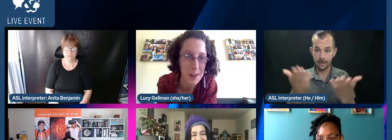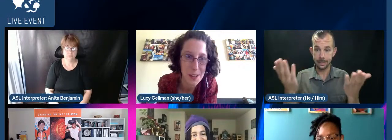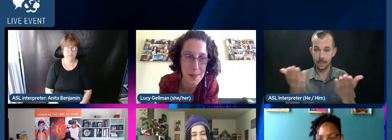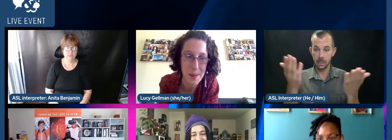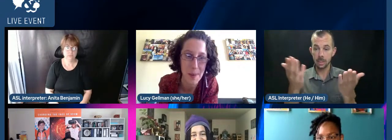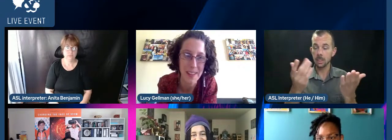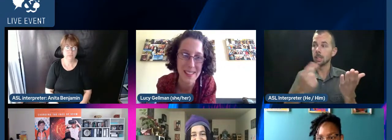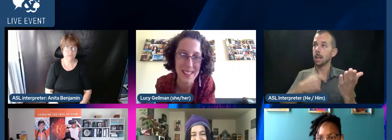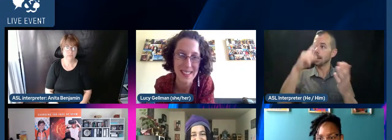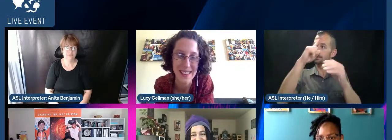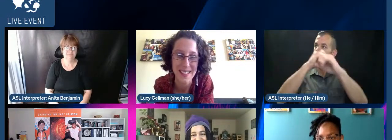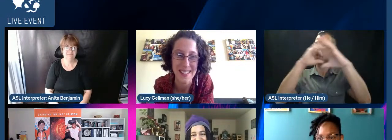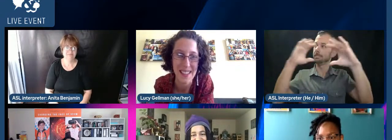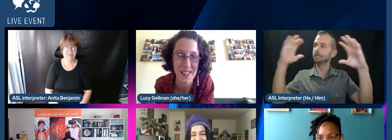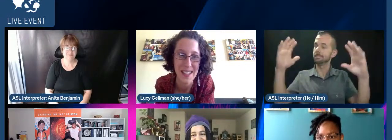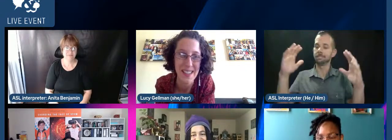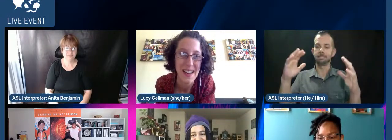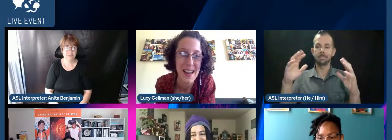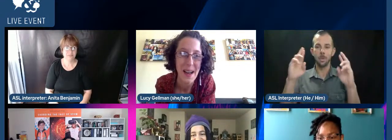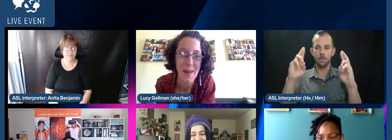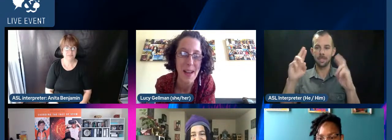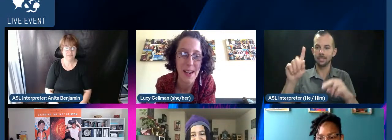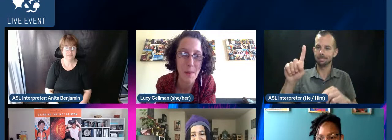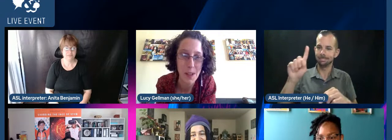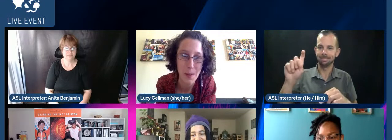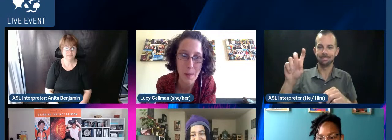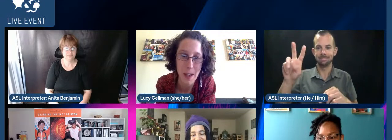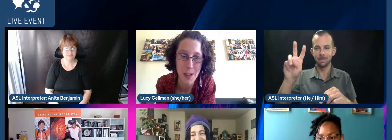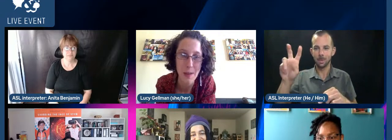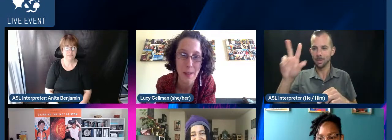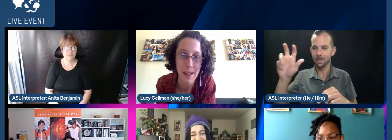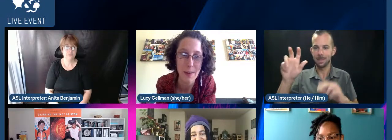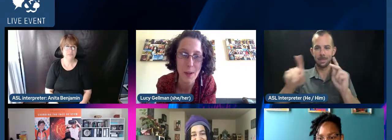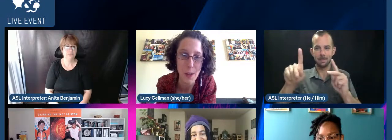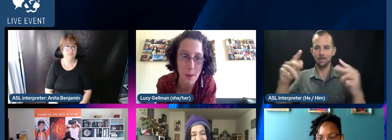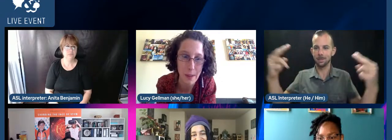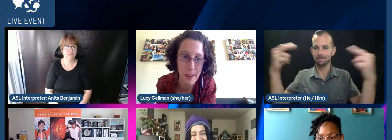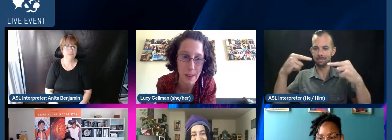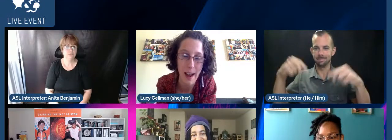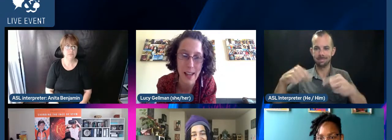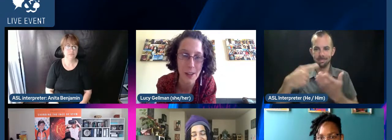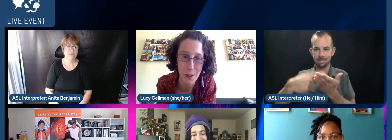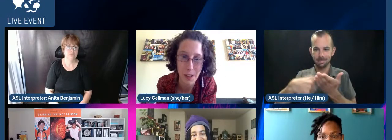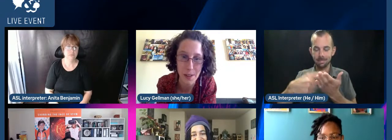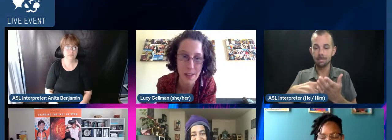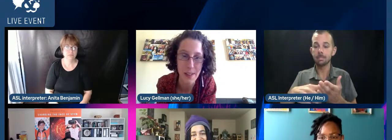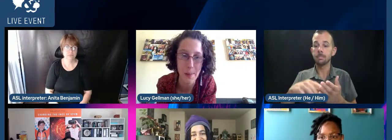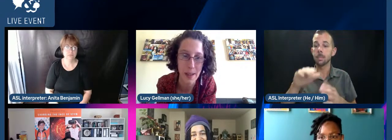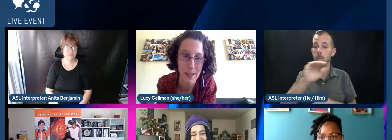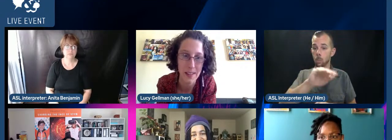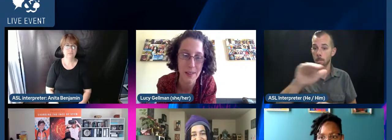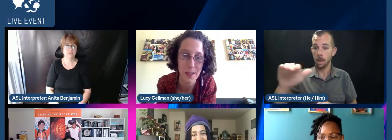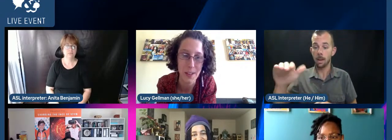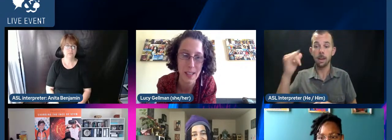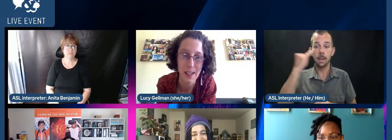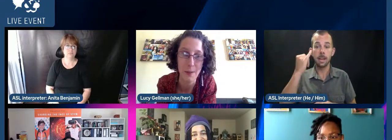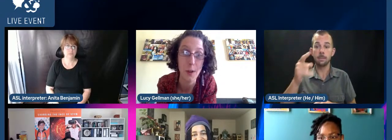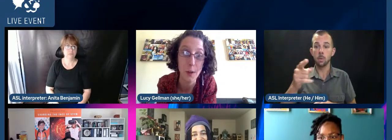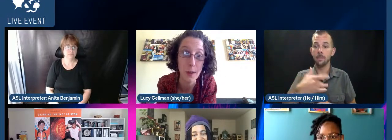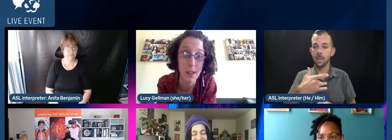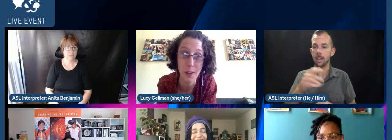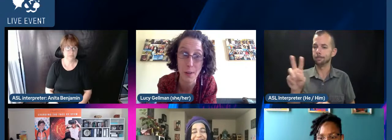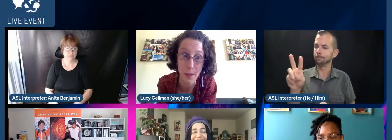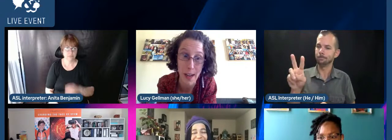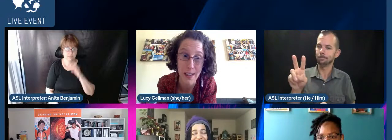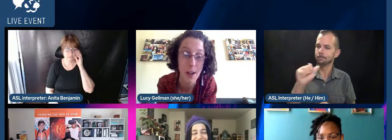are hopefully hundreds of people listening to this discussion. And I want to remind you that if you don't think I introduced the panelists sufficiently